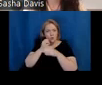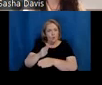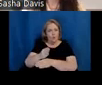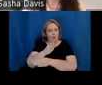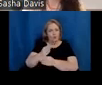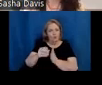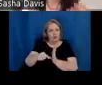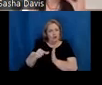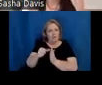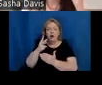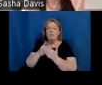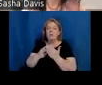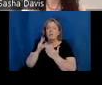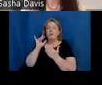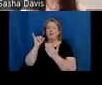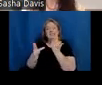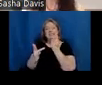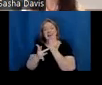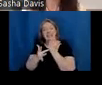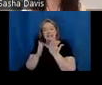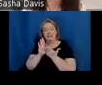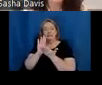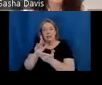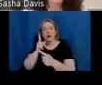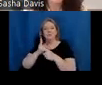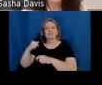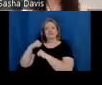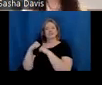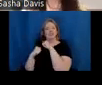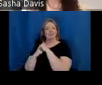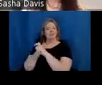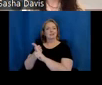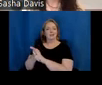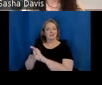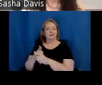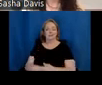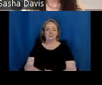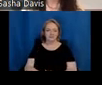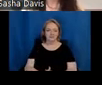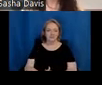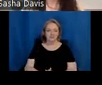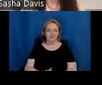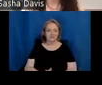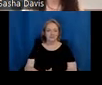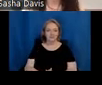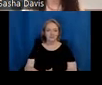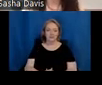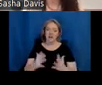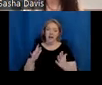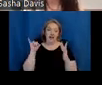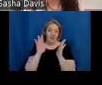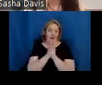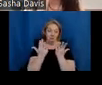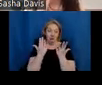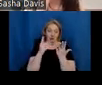just the structure, I guess you could say. And there are many quotable passages from this